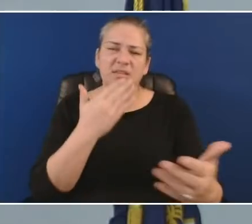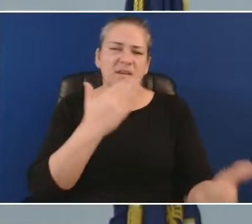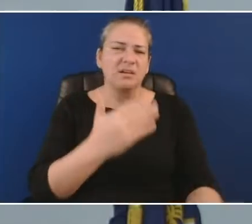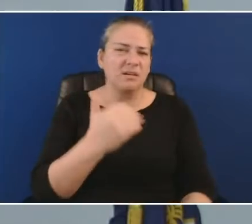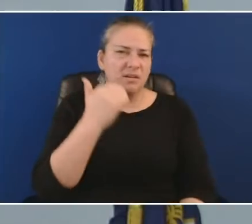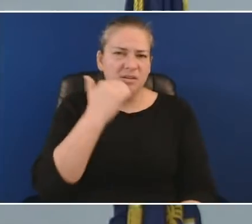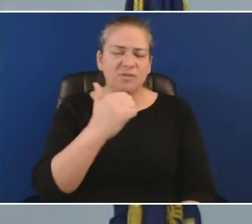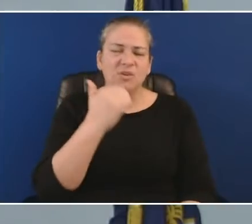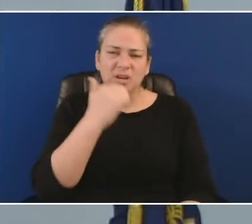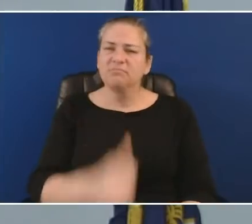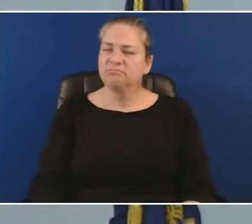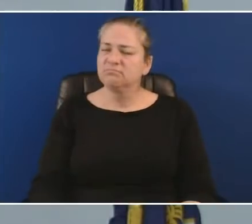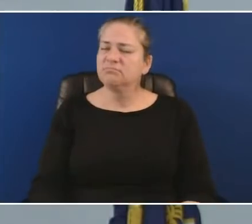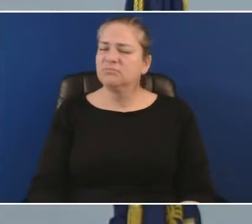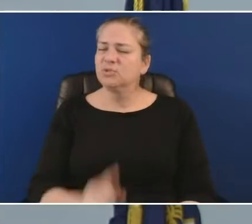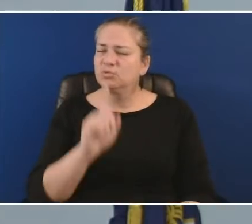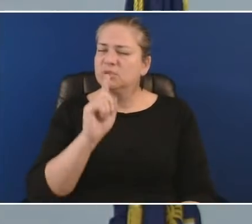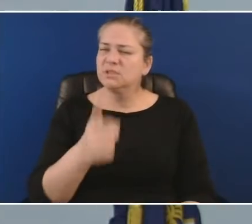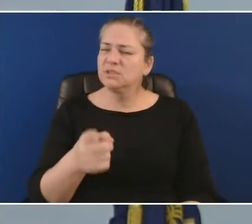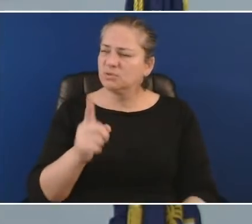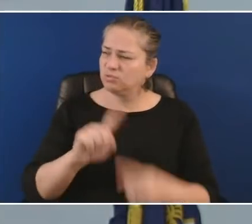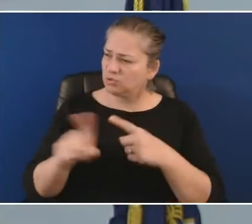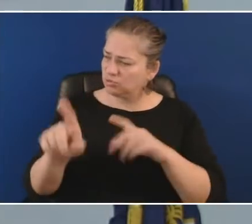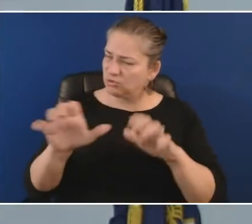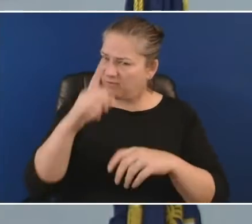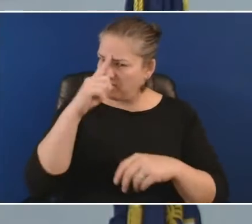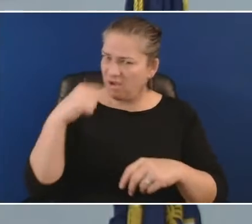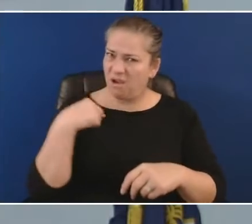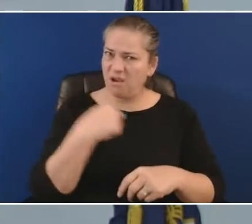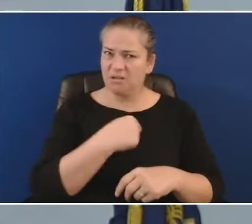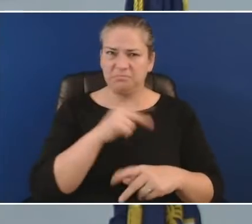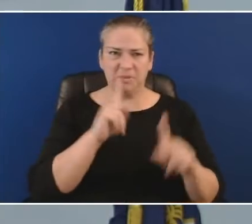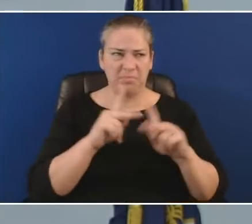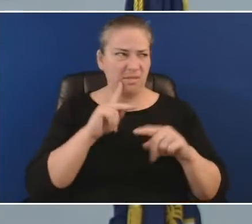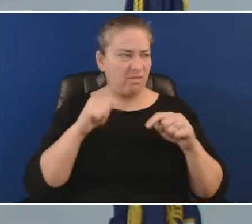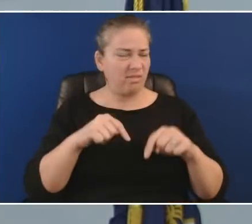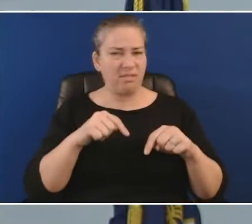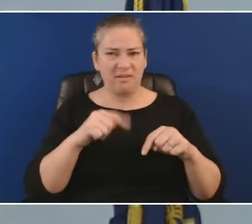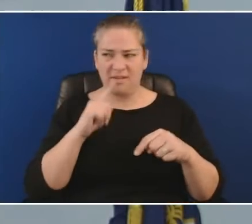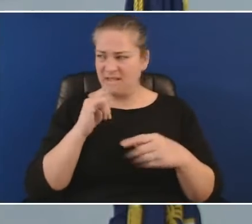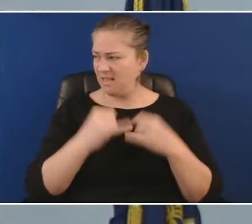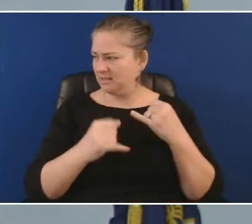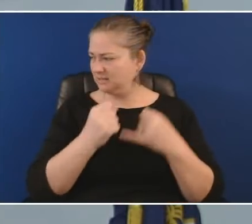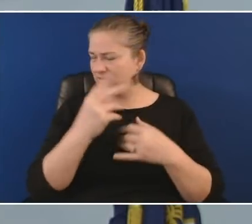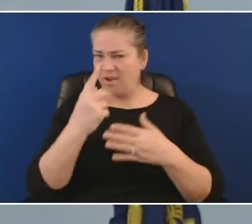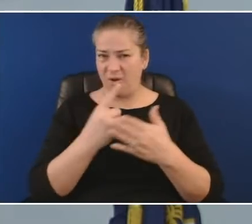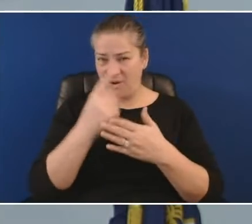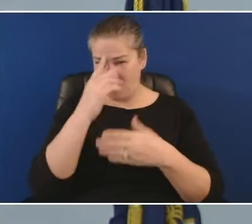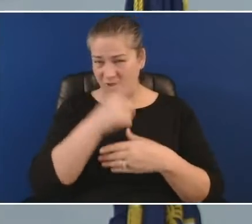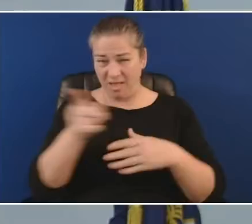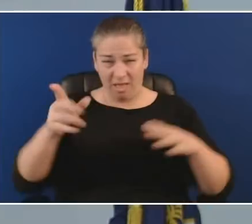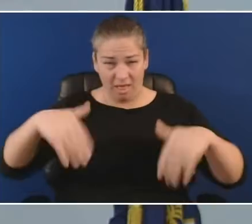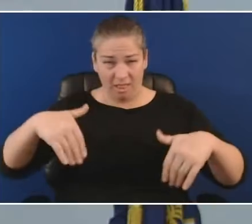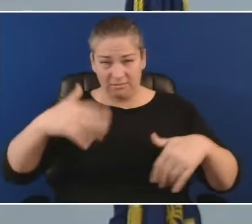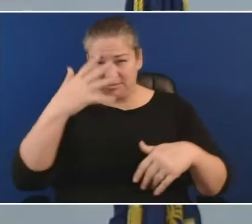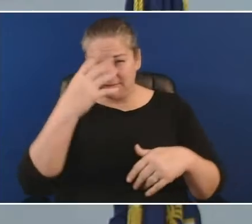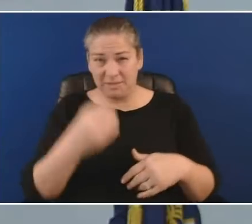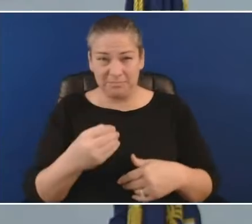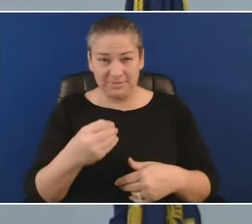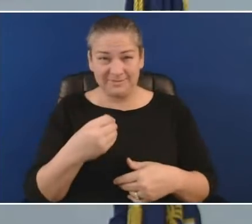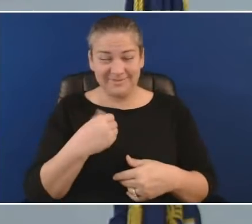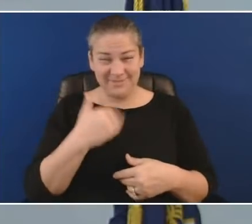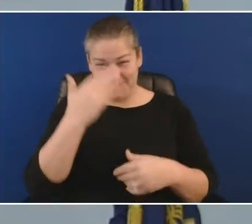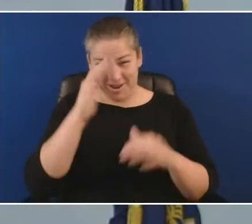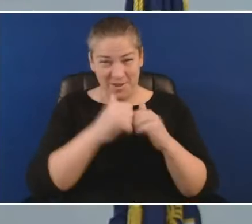Thank you so much for what you've done for our people over these last hours. I know you haven't slept. I know what that feels like.